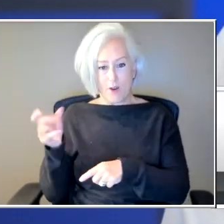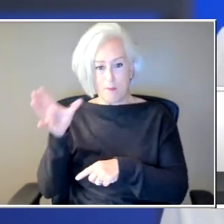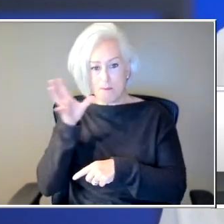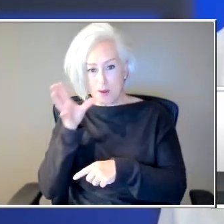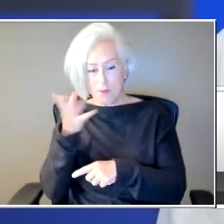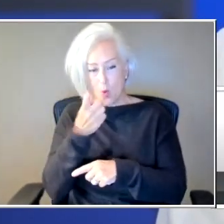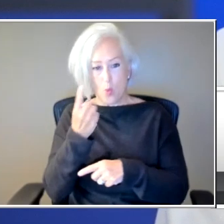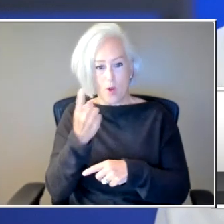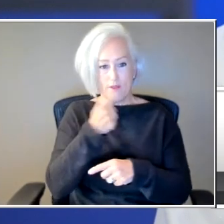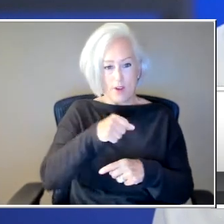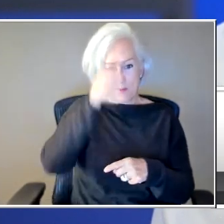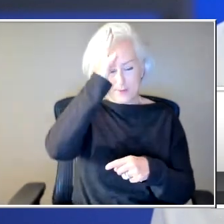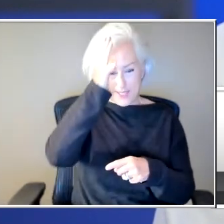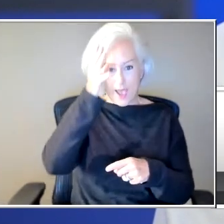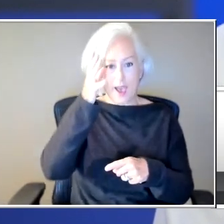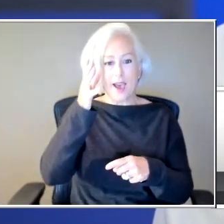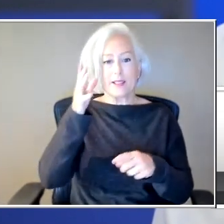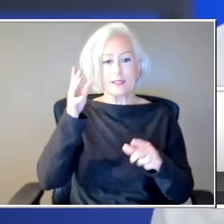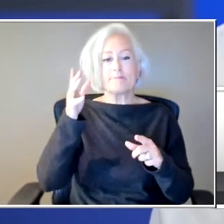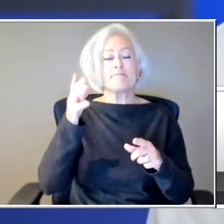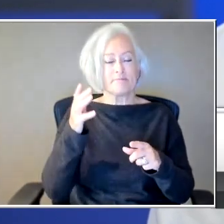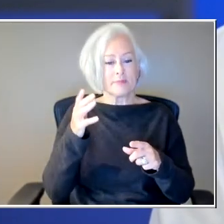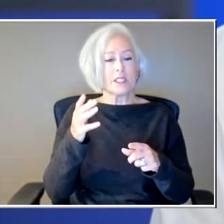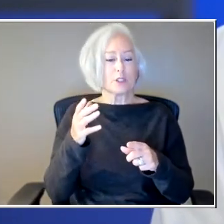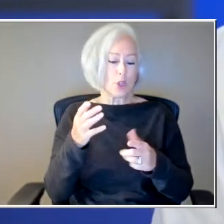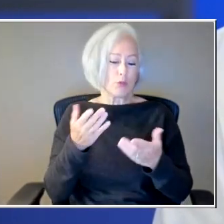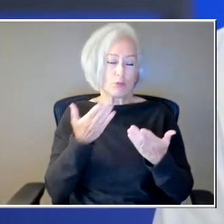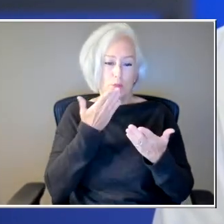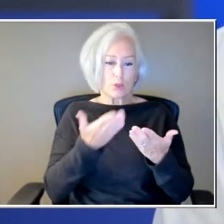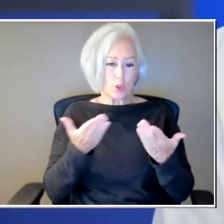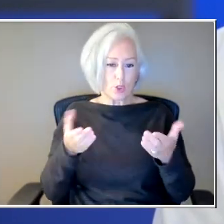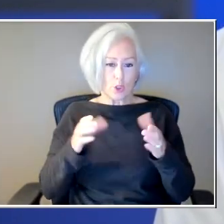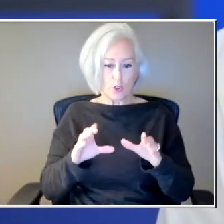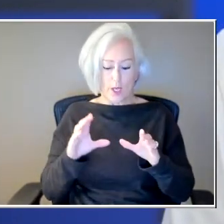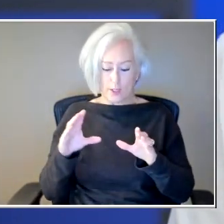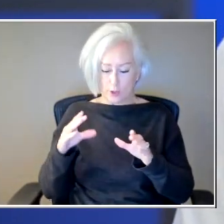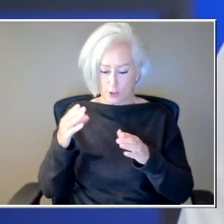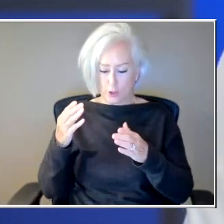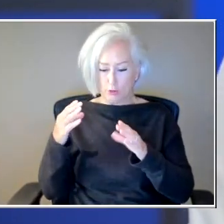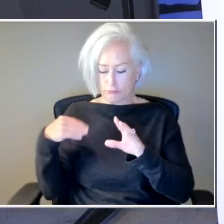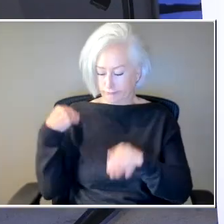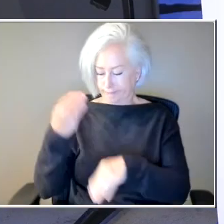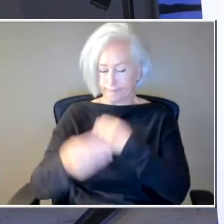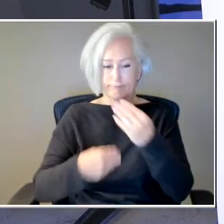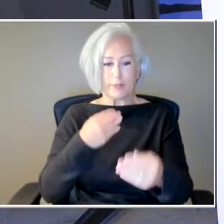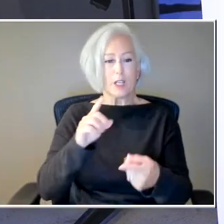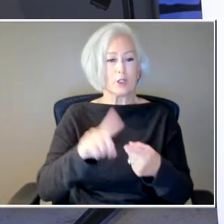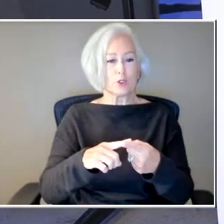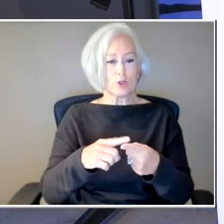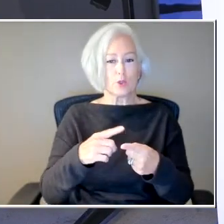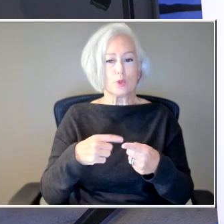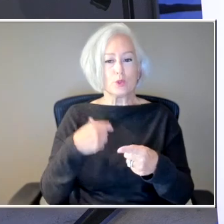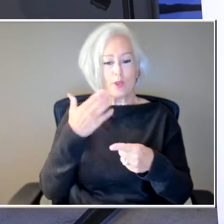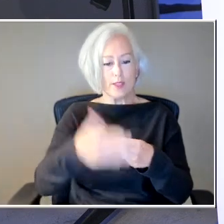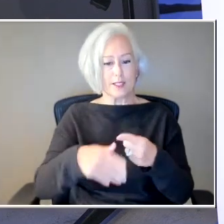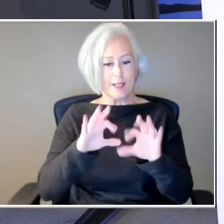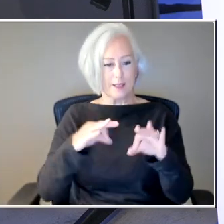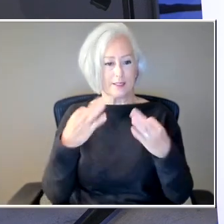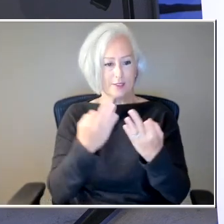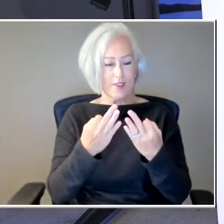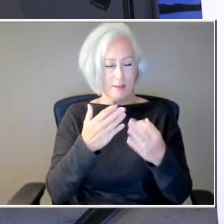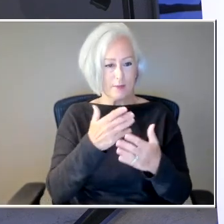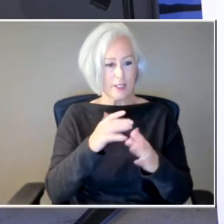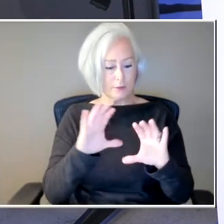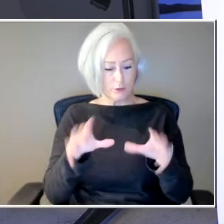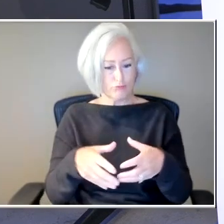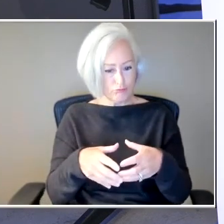50% chance of having passing on Lynch syndrome to the next generation if you have it. So what was treatment like for you? And tell us your treatment